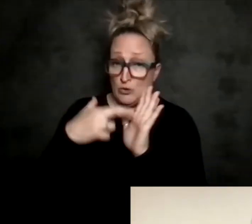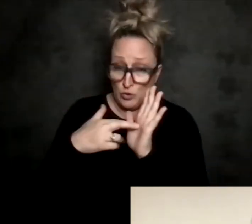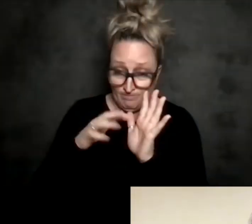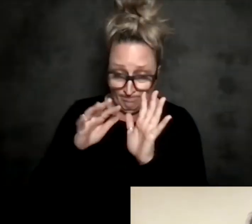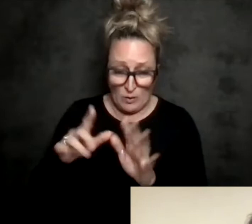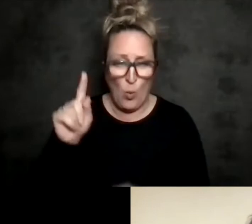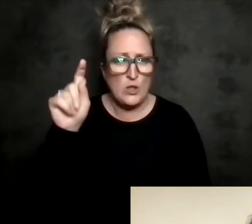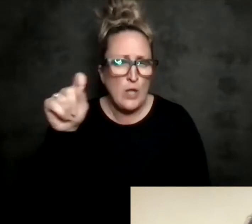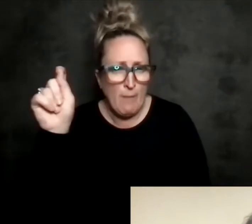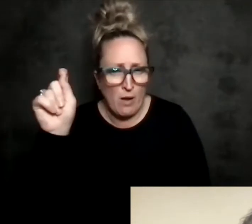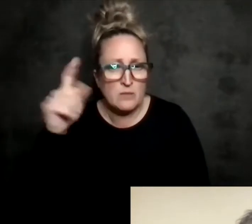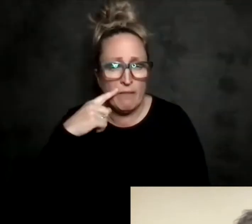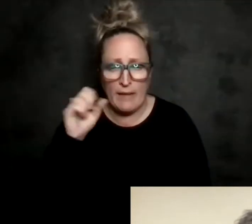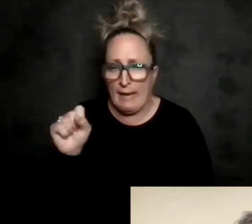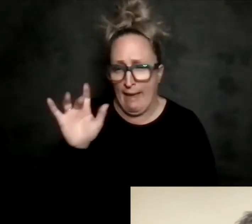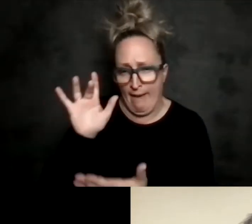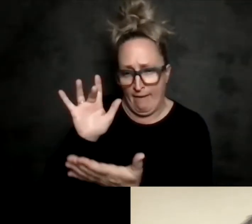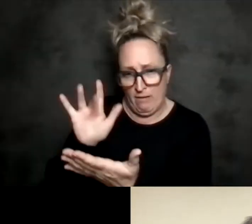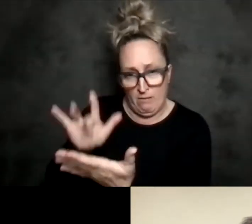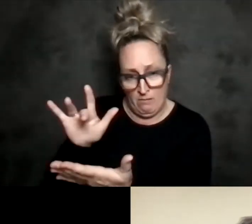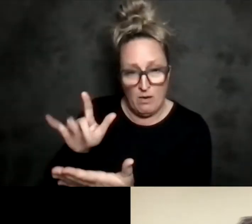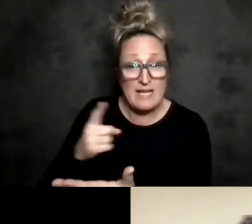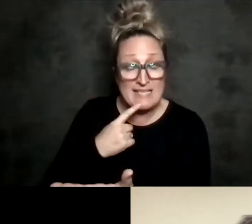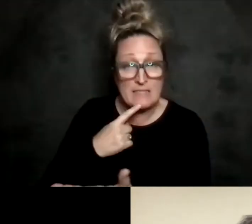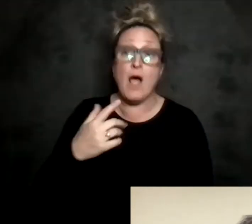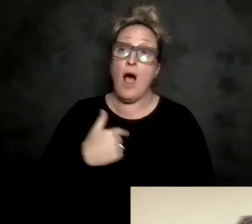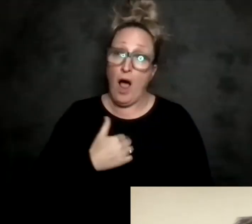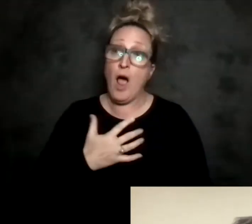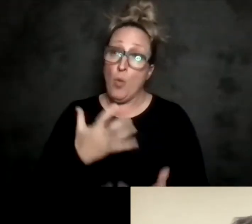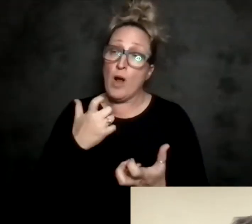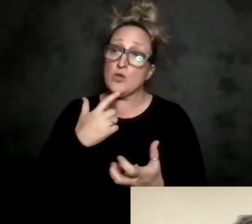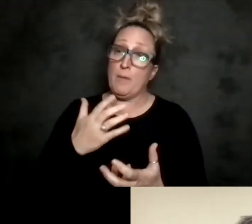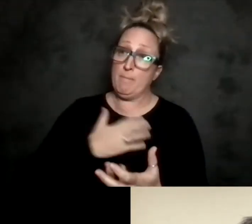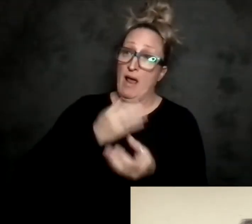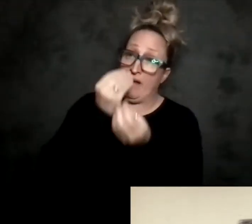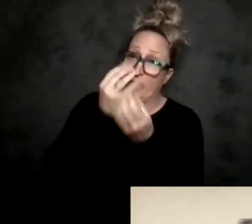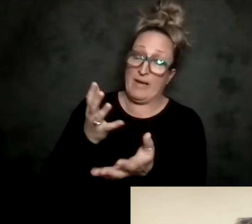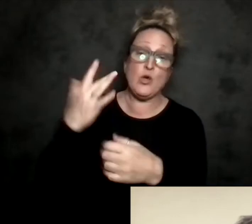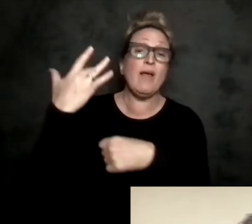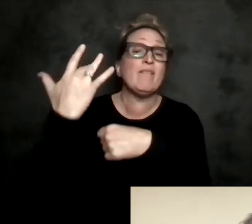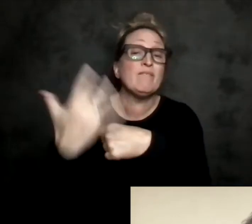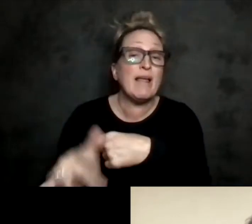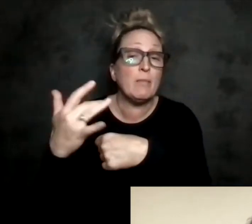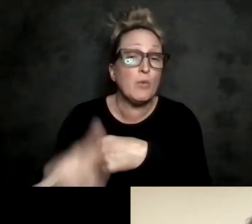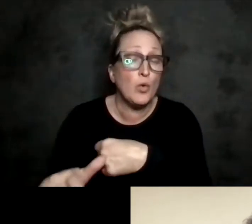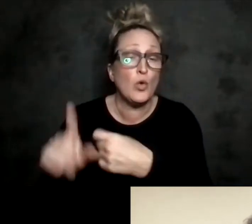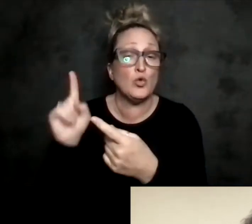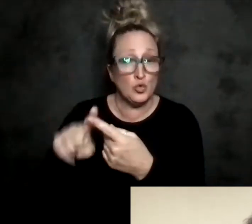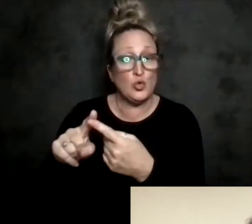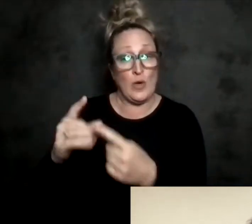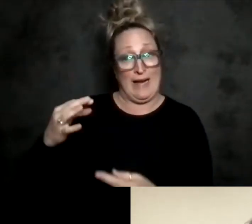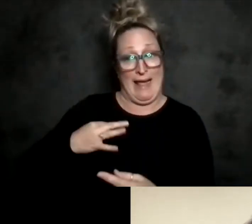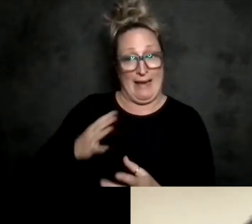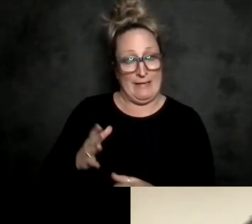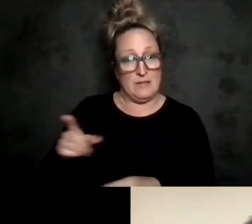there's a checkbox they can check. And what it says is, I would like to make my information available to the